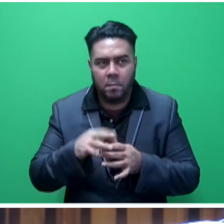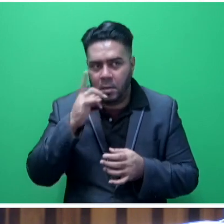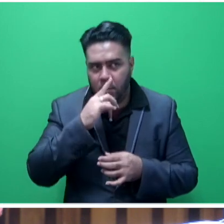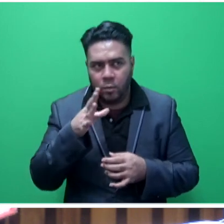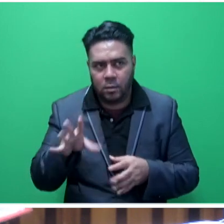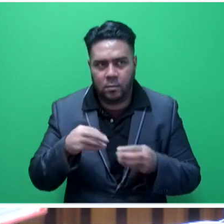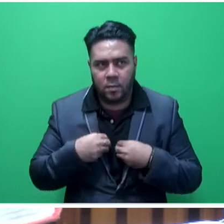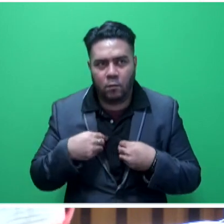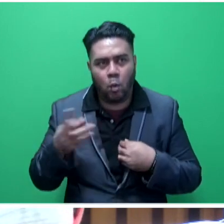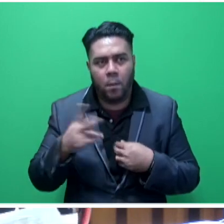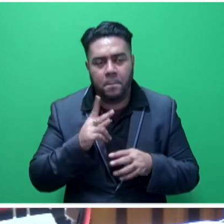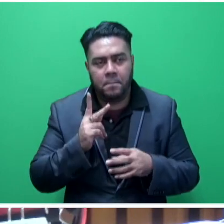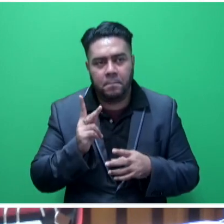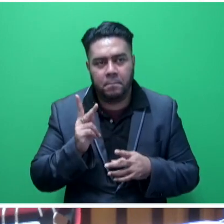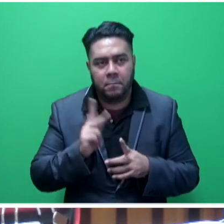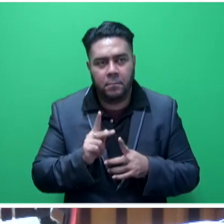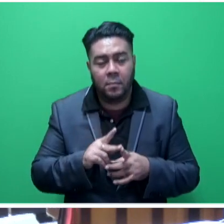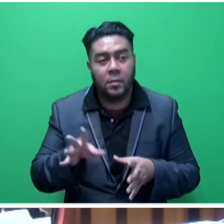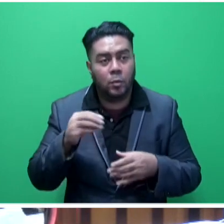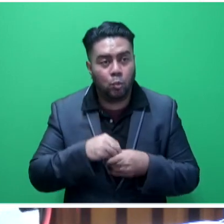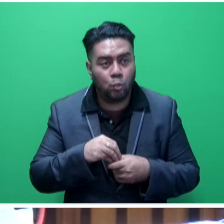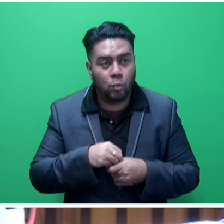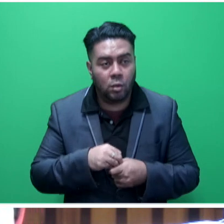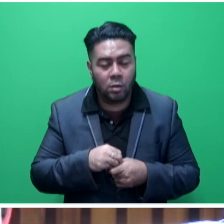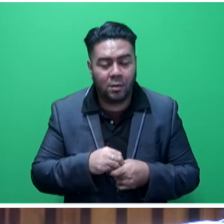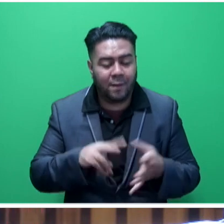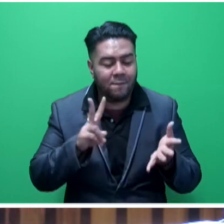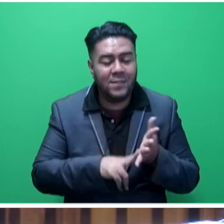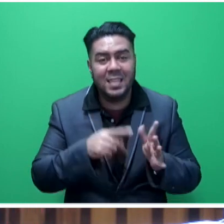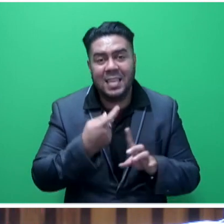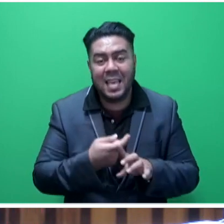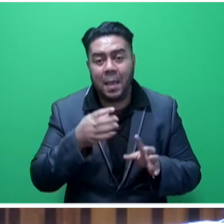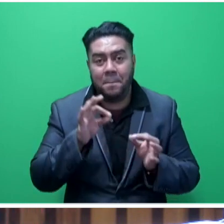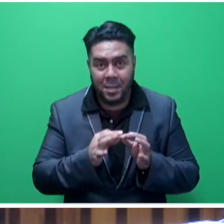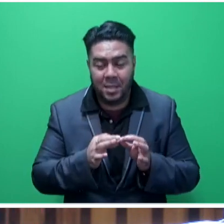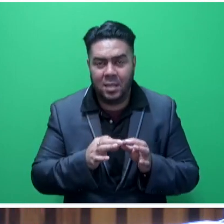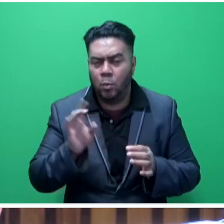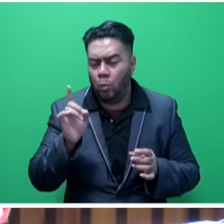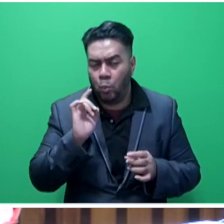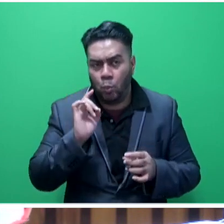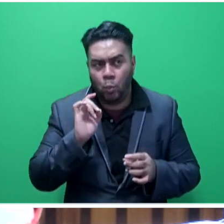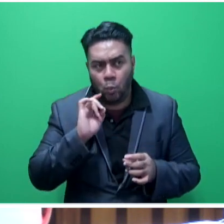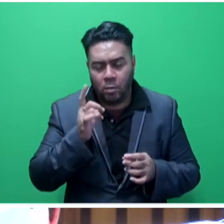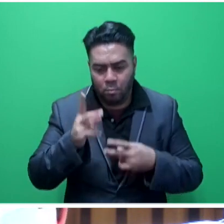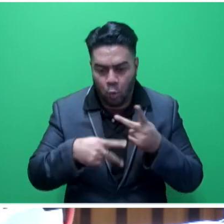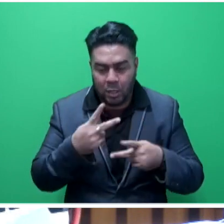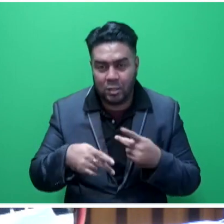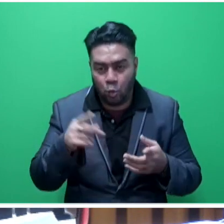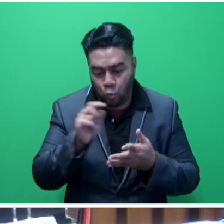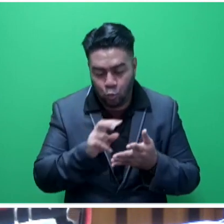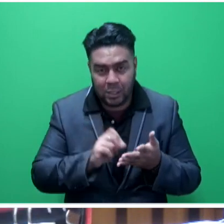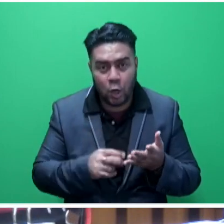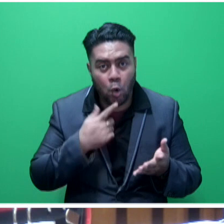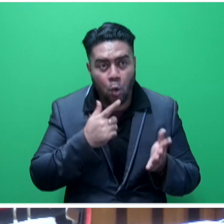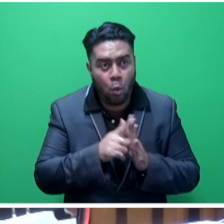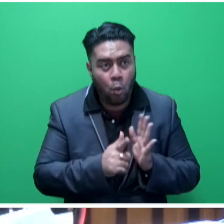purpose for all official transactions, including Yuvolani Kawambula. We shall go through the processes as required by written law. The